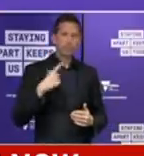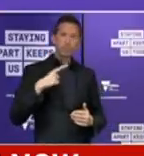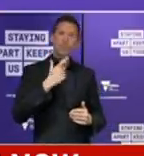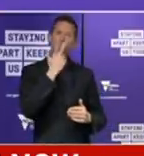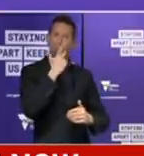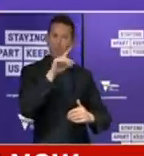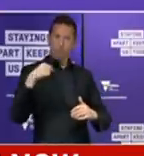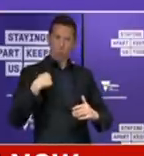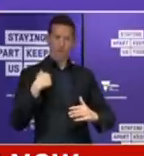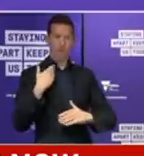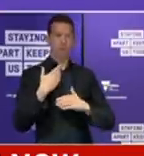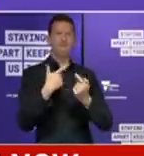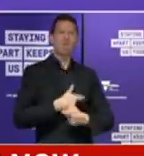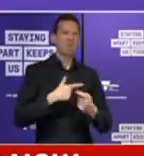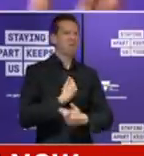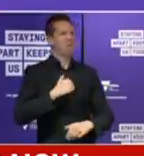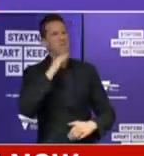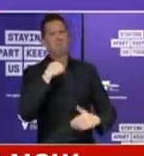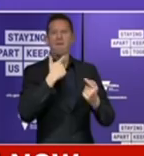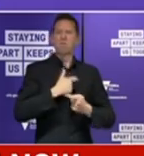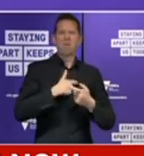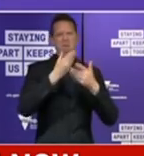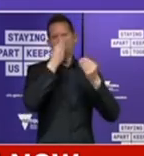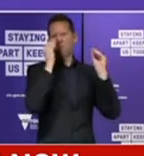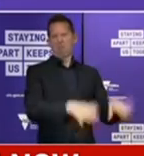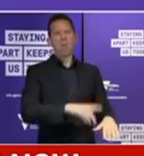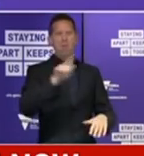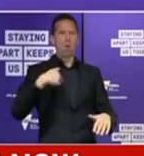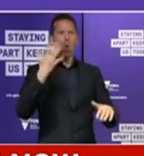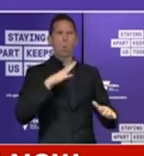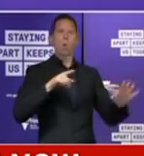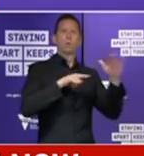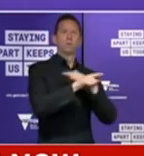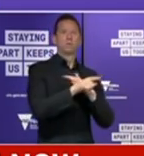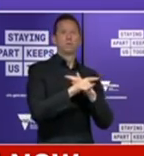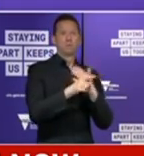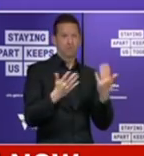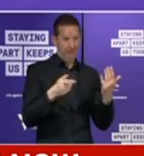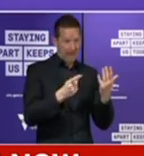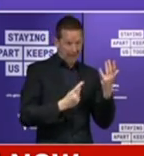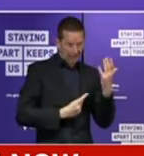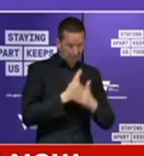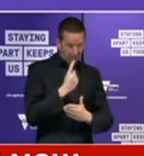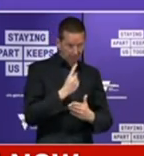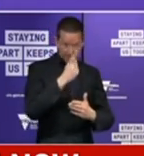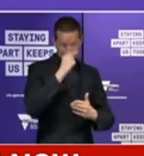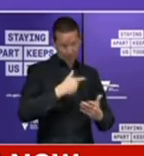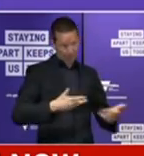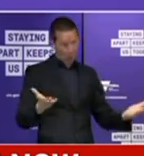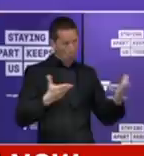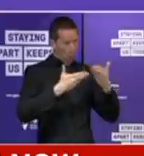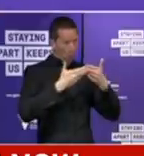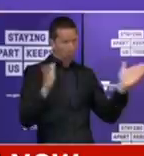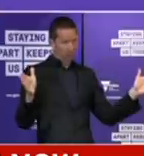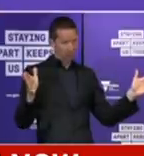position where frustration gets the better of us and we pretend it's over because we all desperately want it to be, then we can open, but we won't